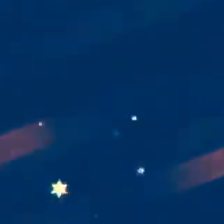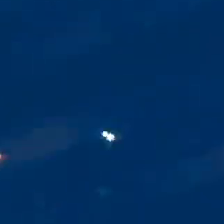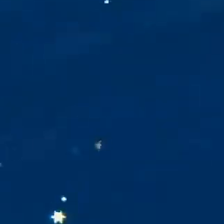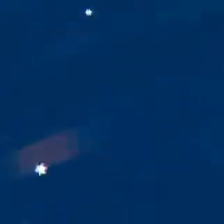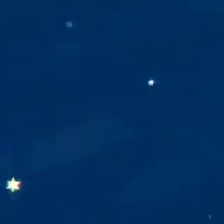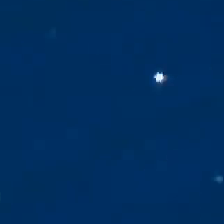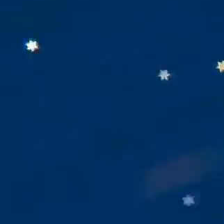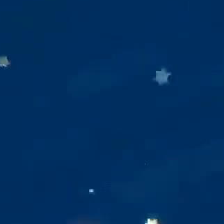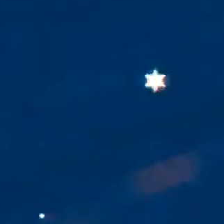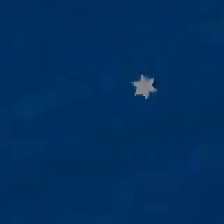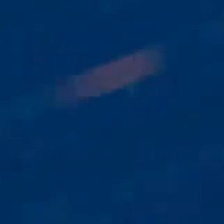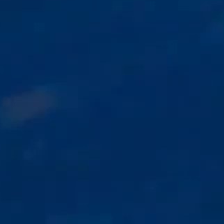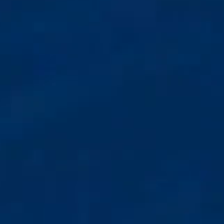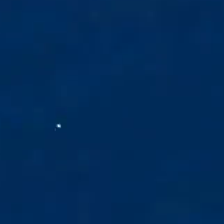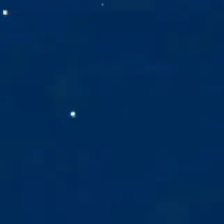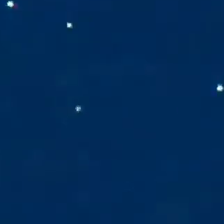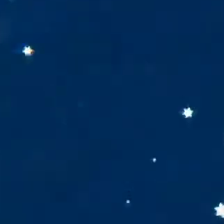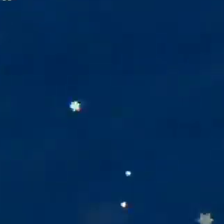wear a mask?